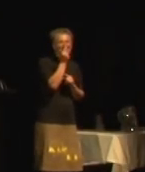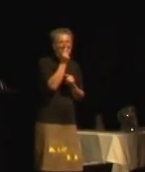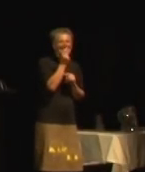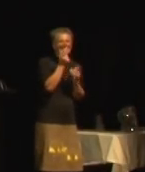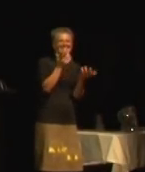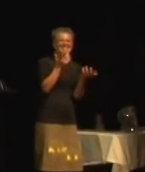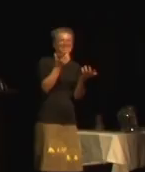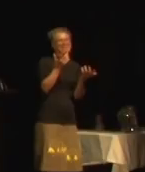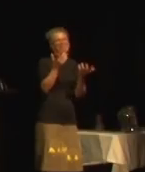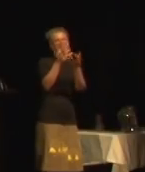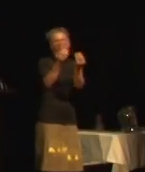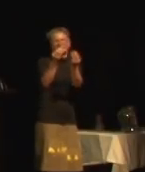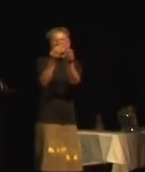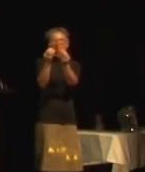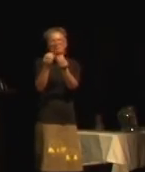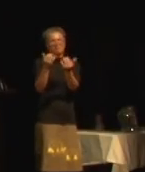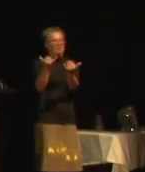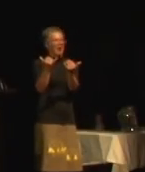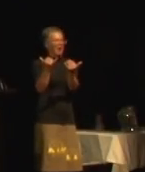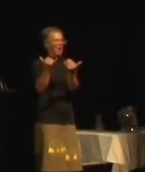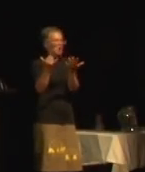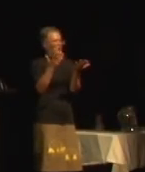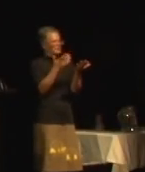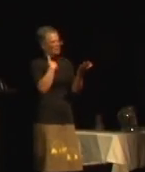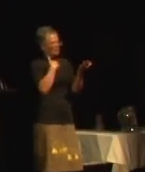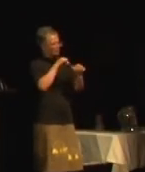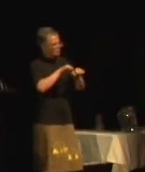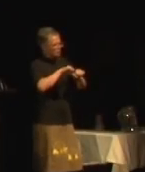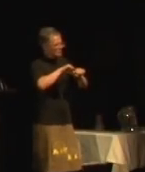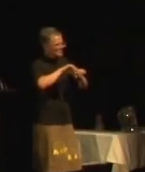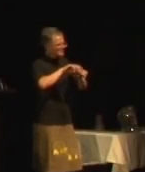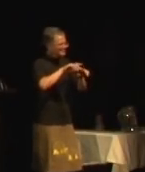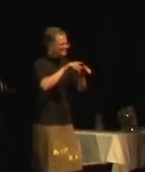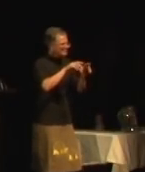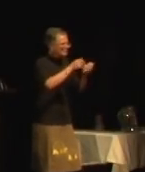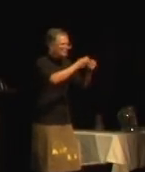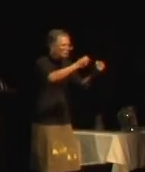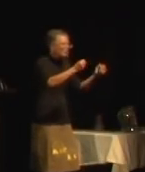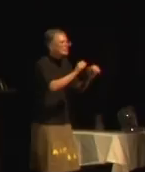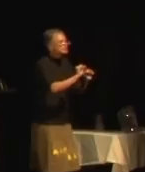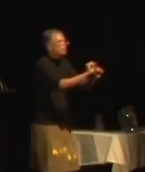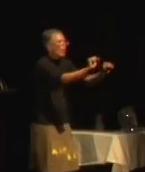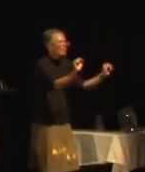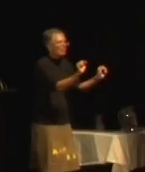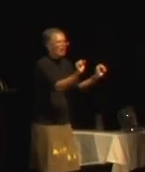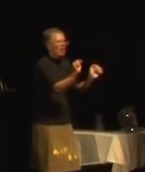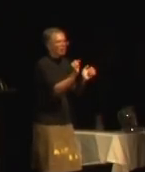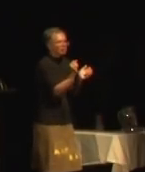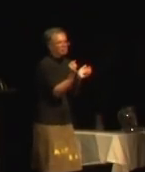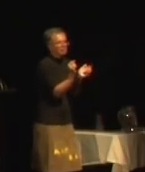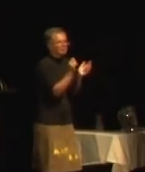now and broaden our view of whose qualifications are relevant. We need to recruit from a more diverse pool of